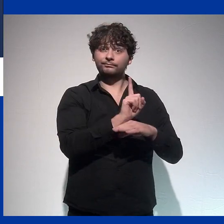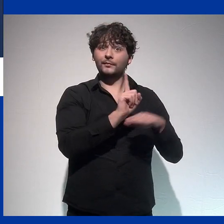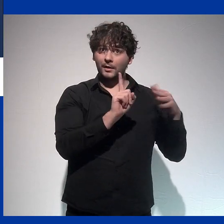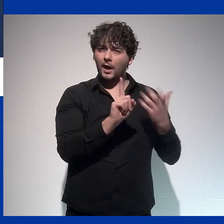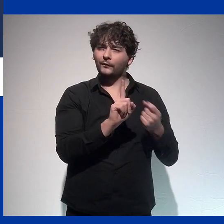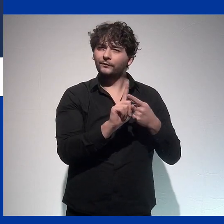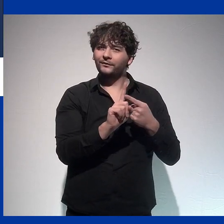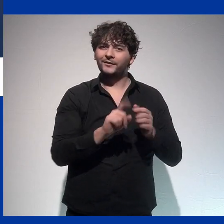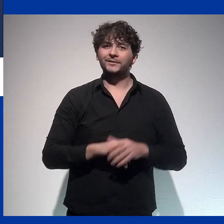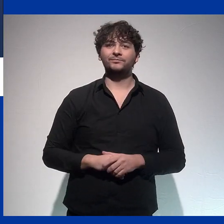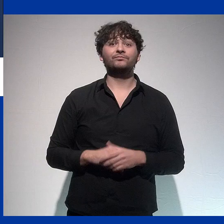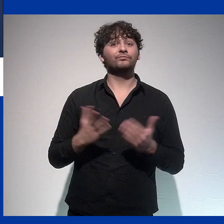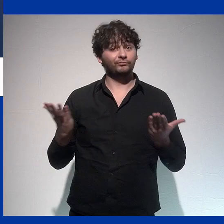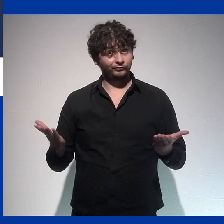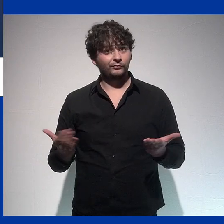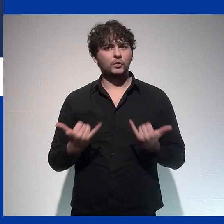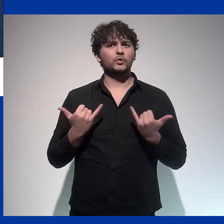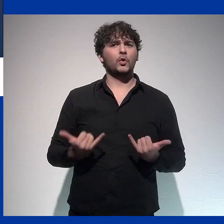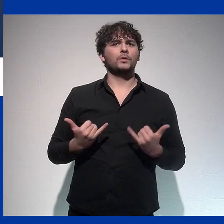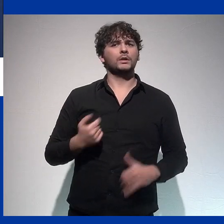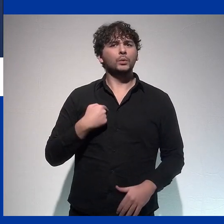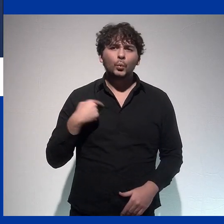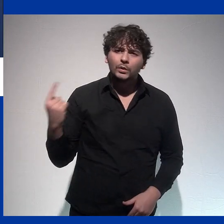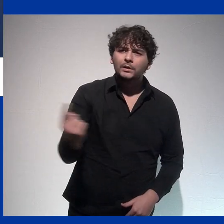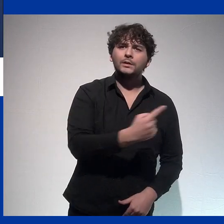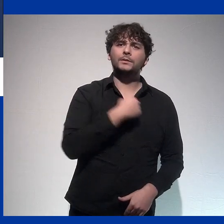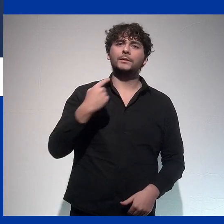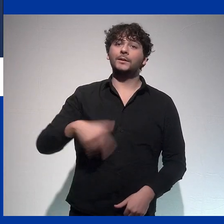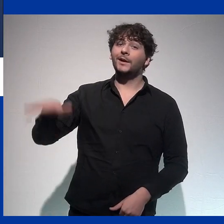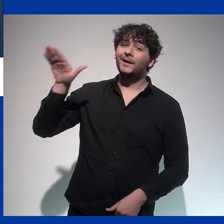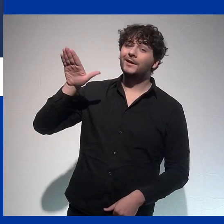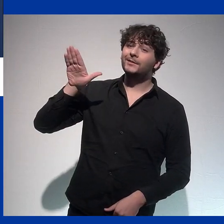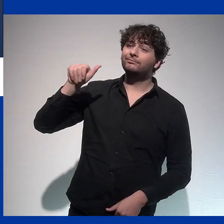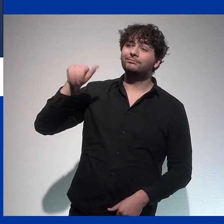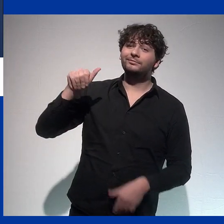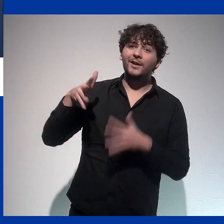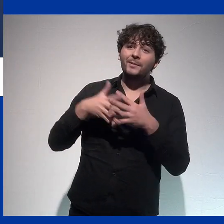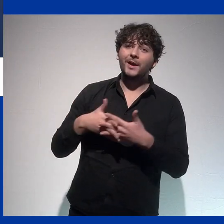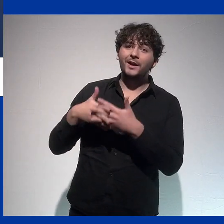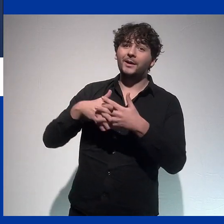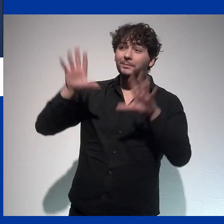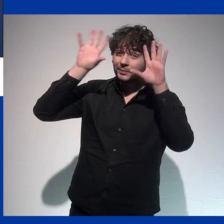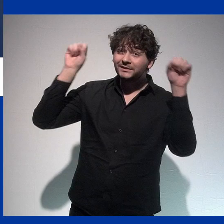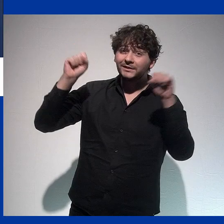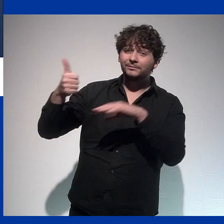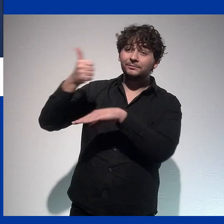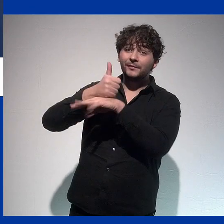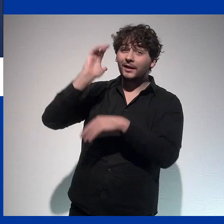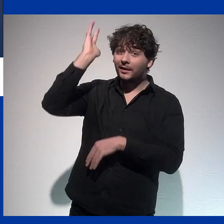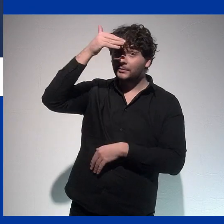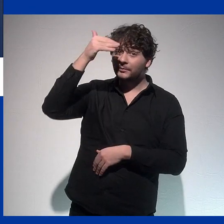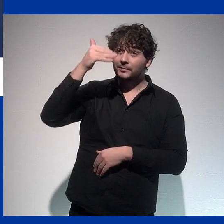of Donald Trump. And at today's International Day of Human Rights, it is a wonderful date to say